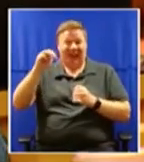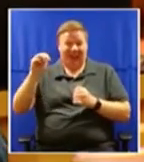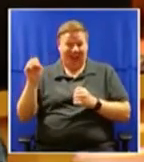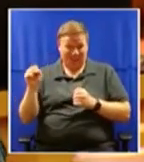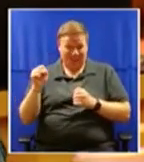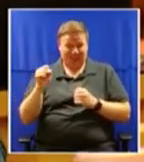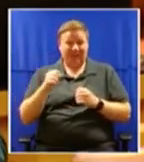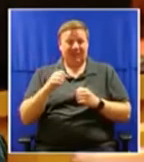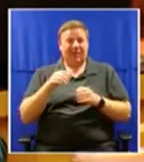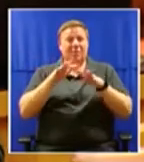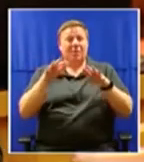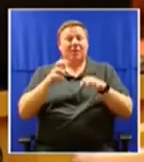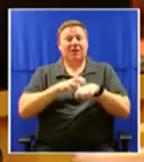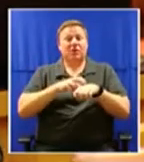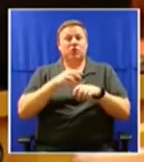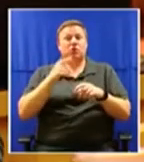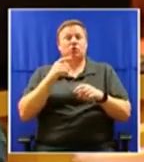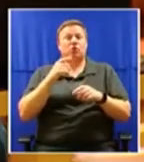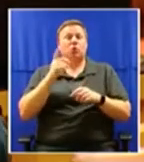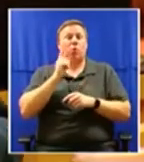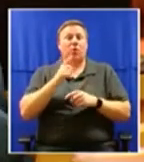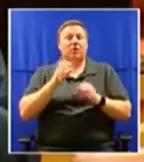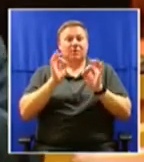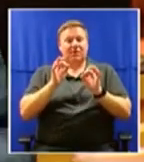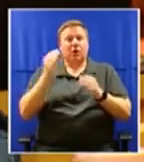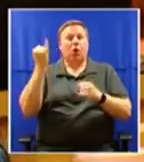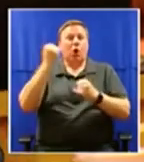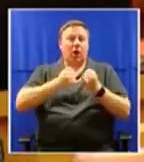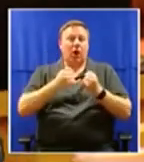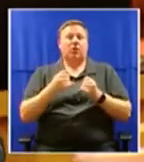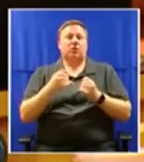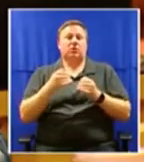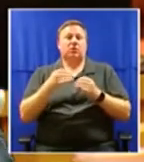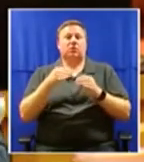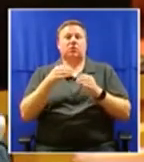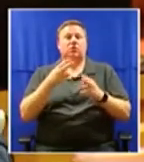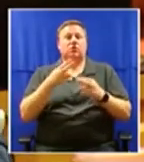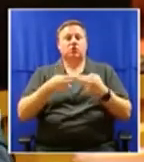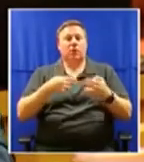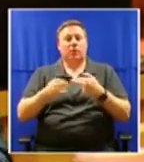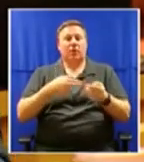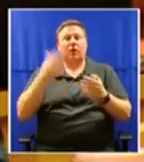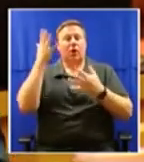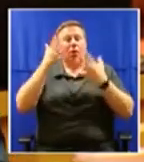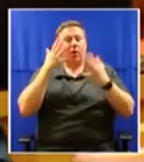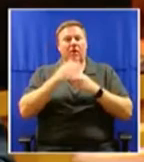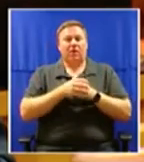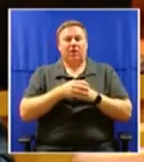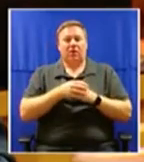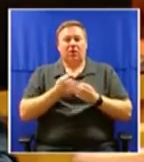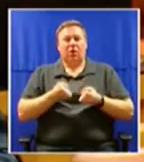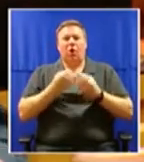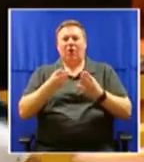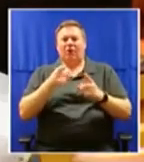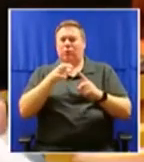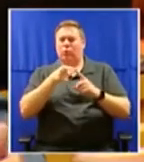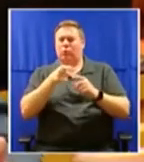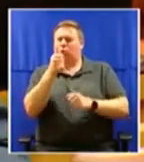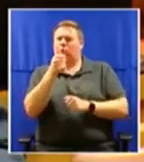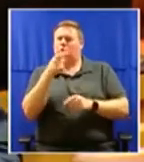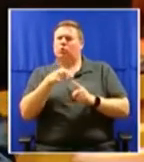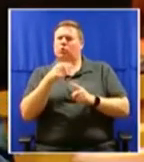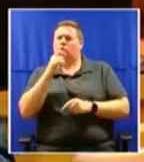at this stage, particularly while shopping online. Be fully aware that if an offer seems to be too good to be